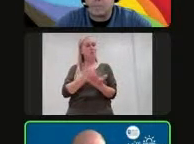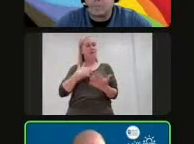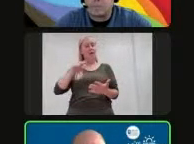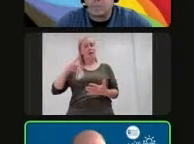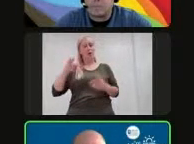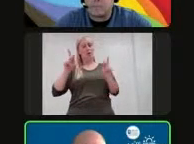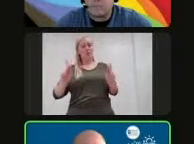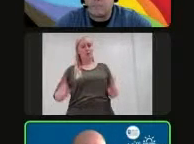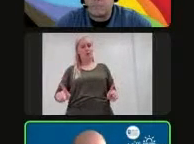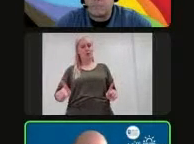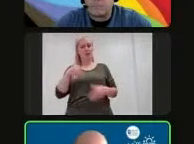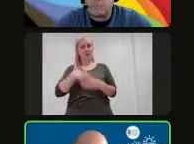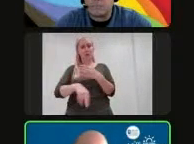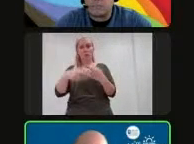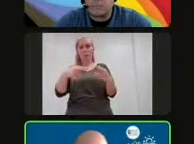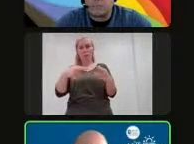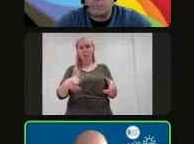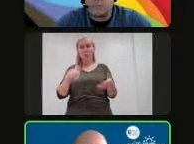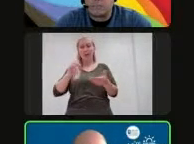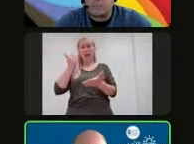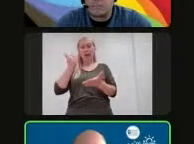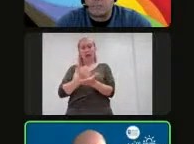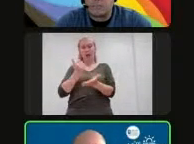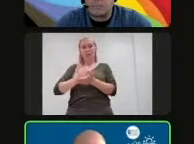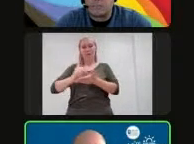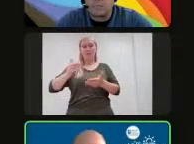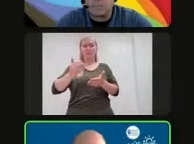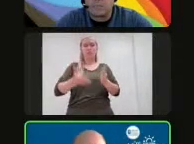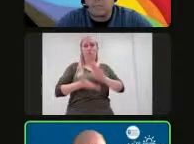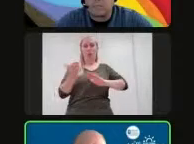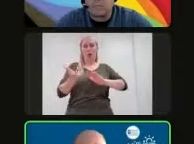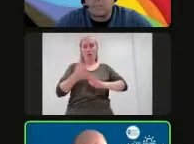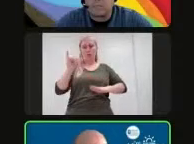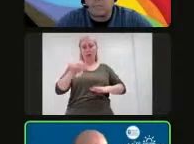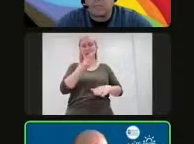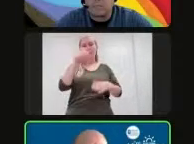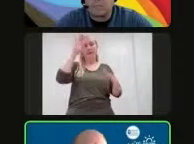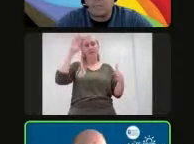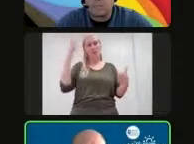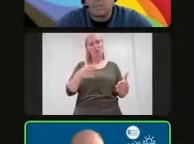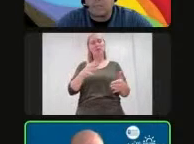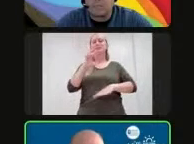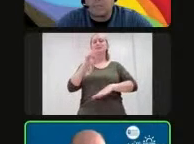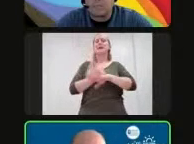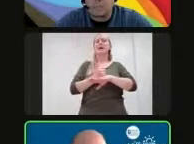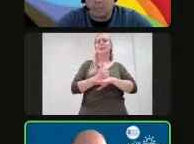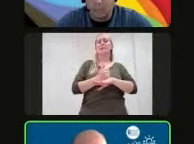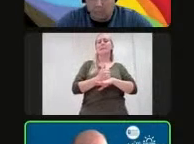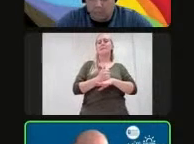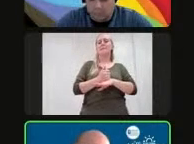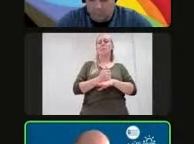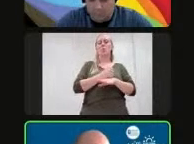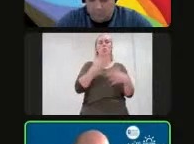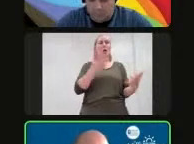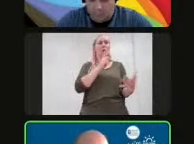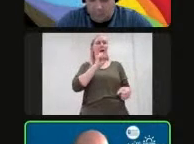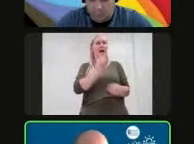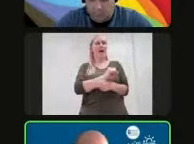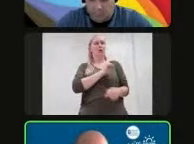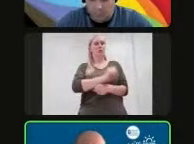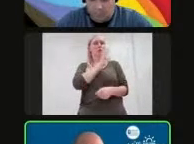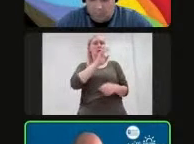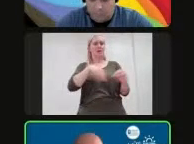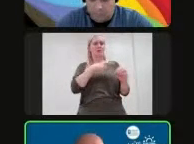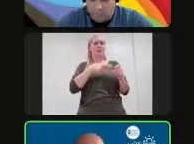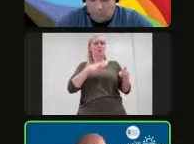help facilitate that and to be focused on and set aside, and what you're really talking about is a work session.